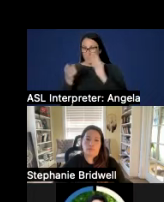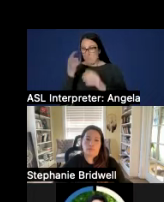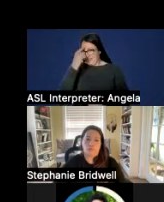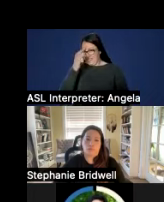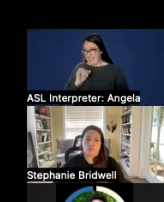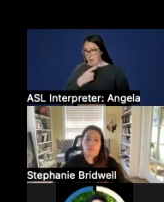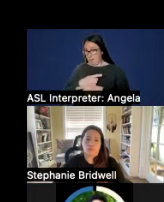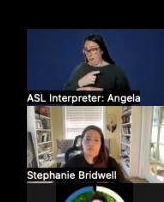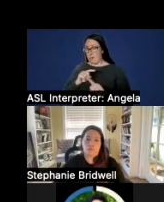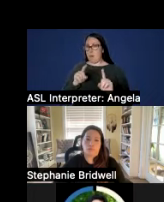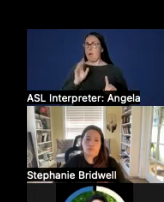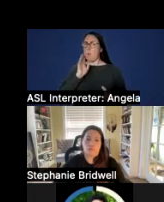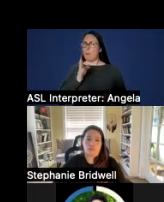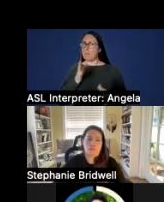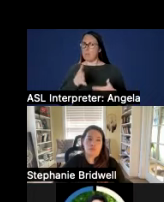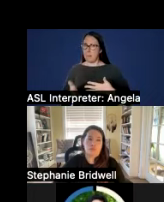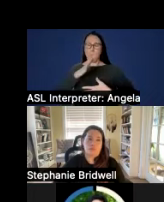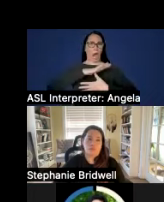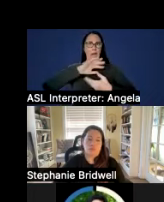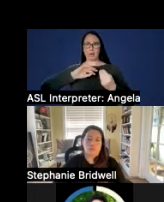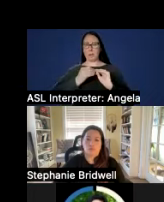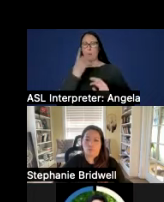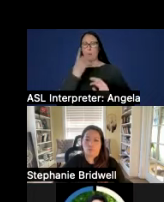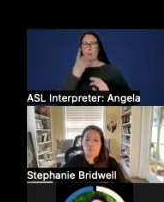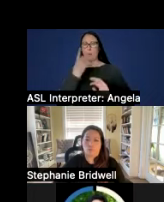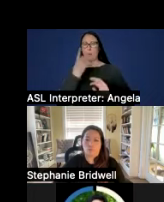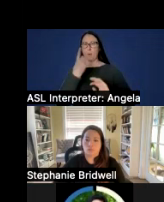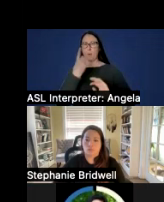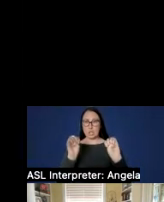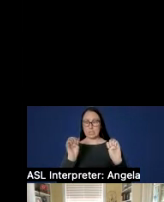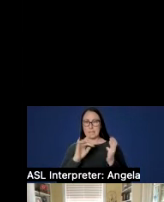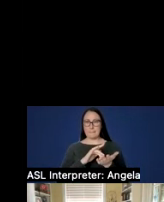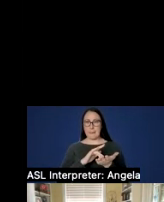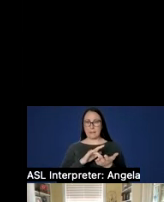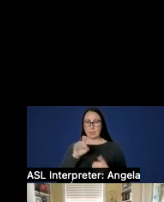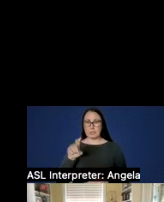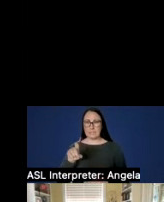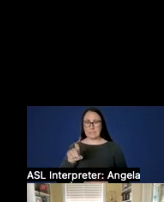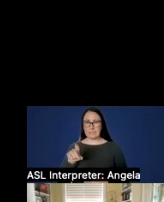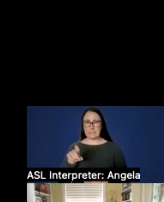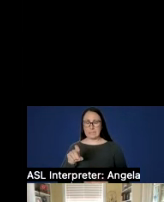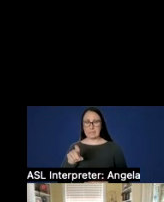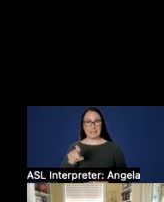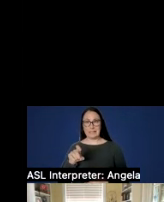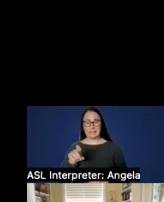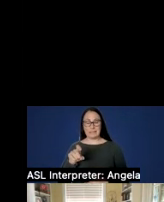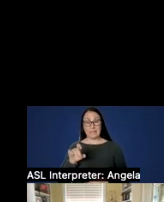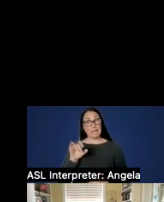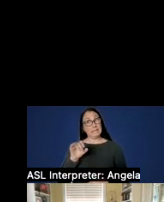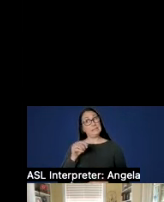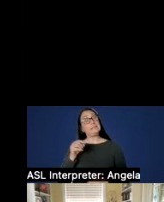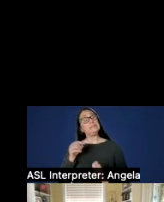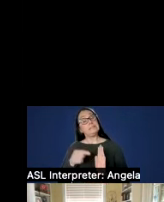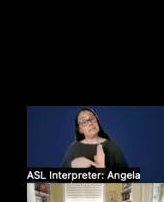it'll be treated as like a priority one emergency medical need. And that does sometimes